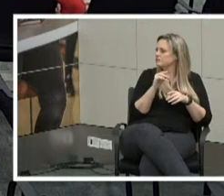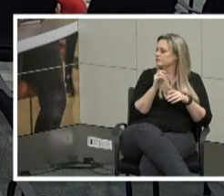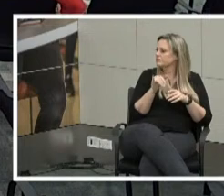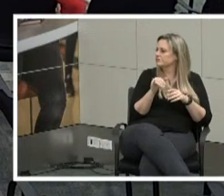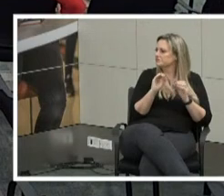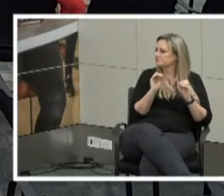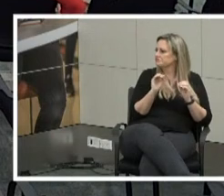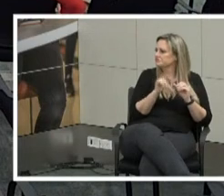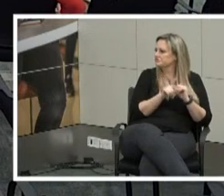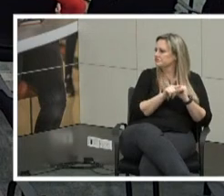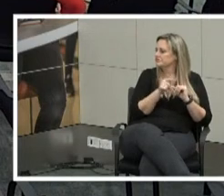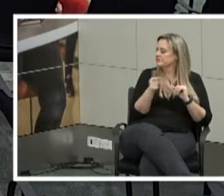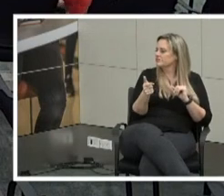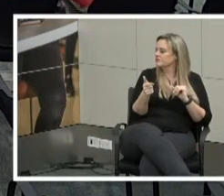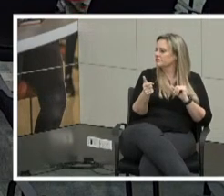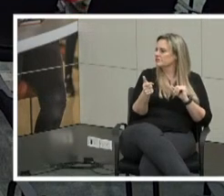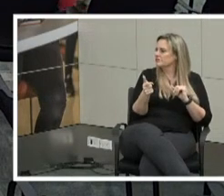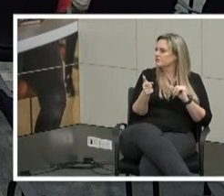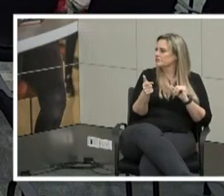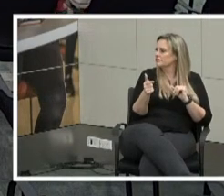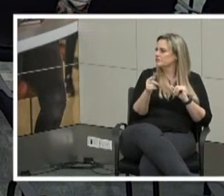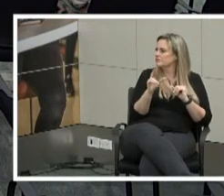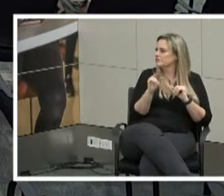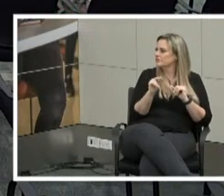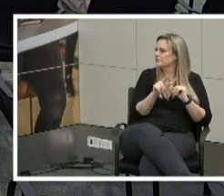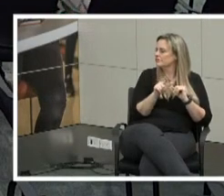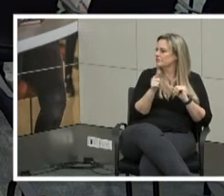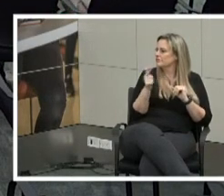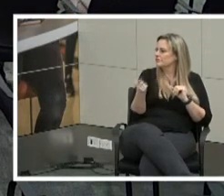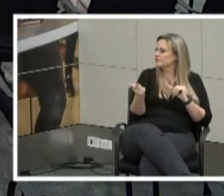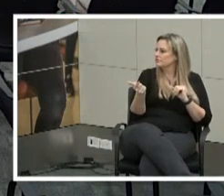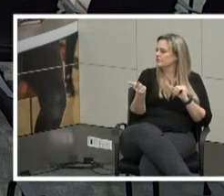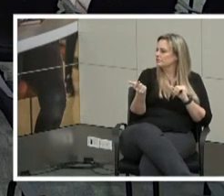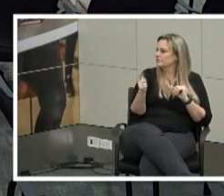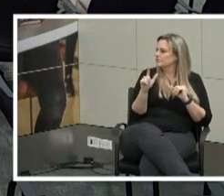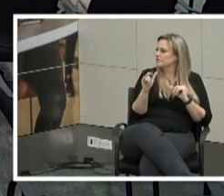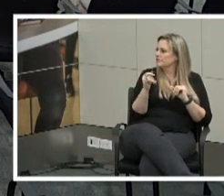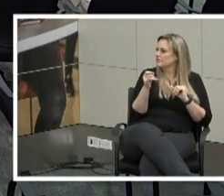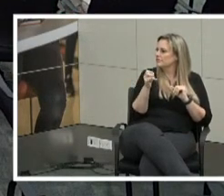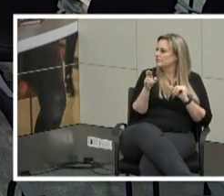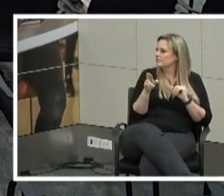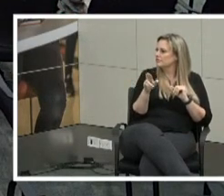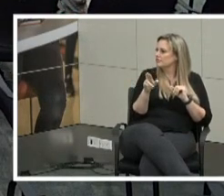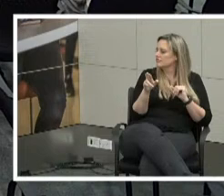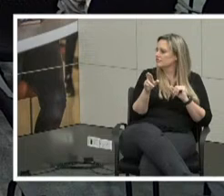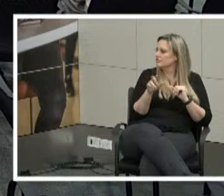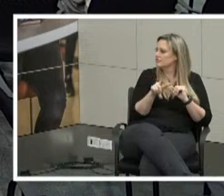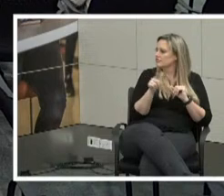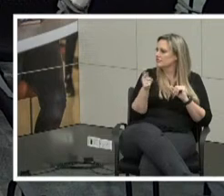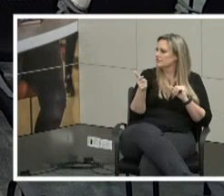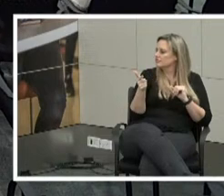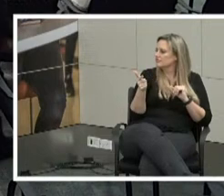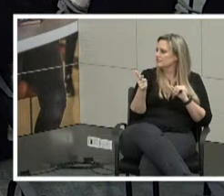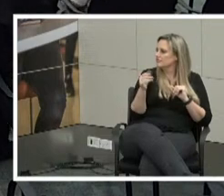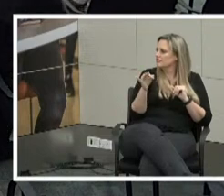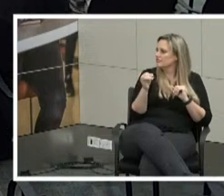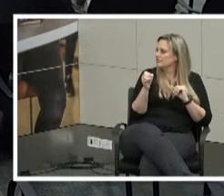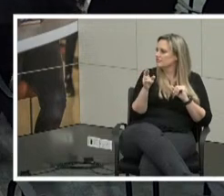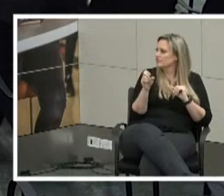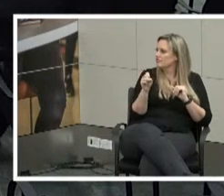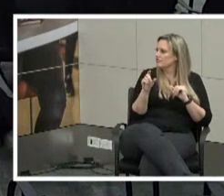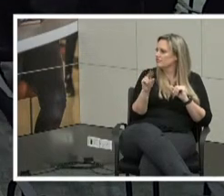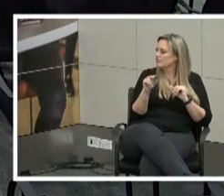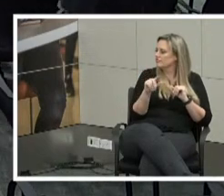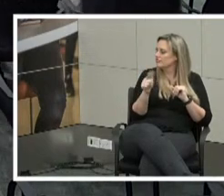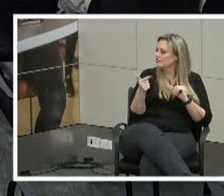otherwise we'll move down the line and no Miss Lindner Miss Flowers